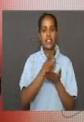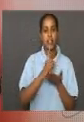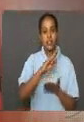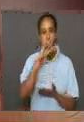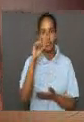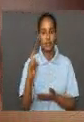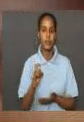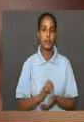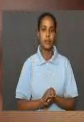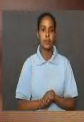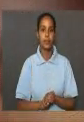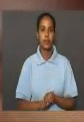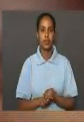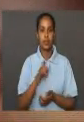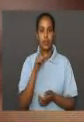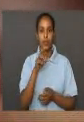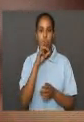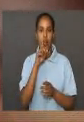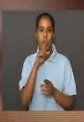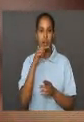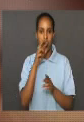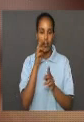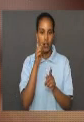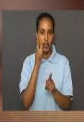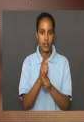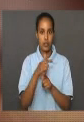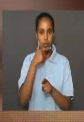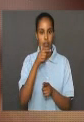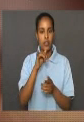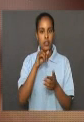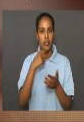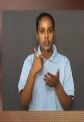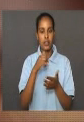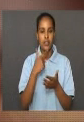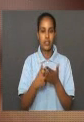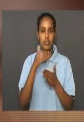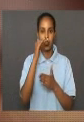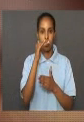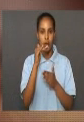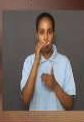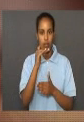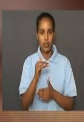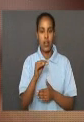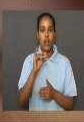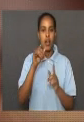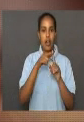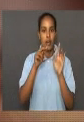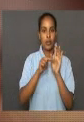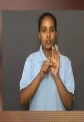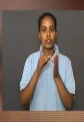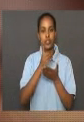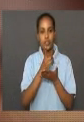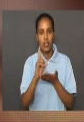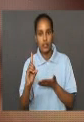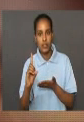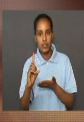discharge? You were right to say that it is the order in which ions are